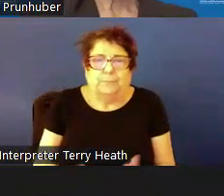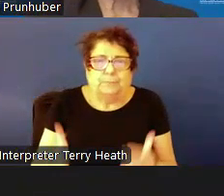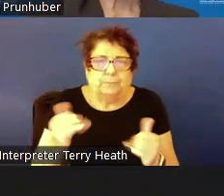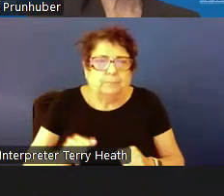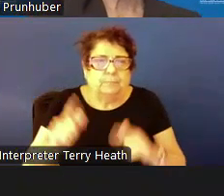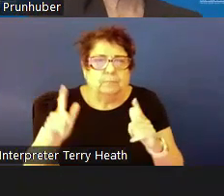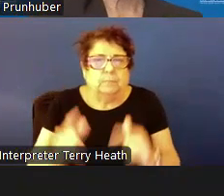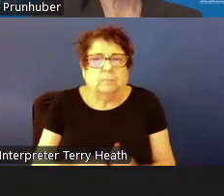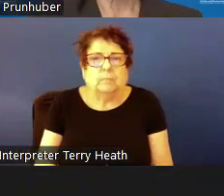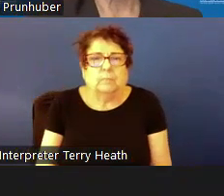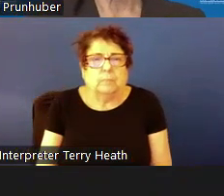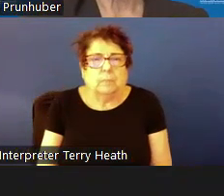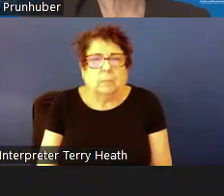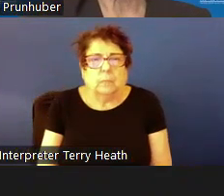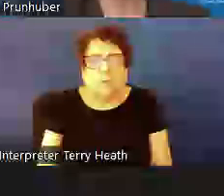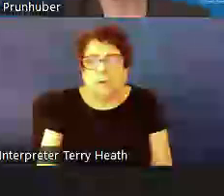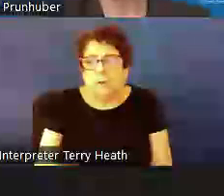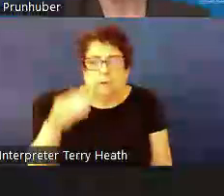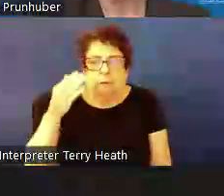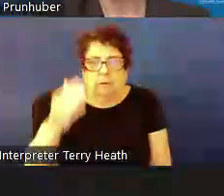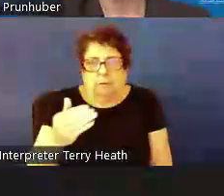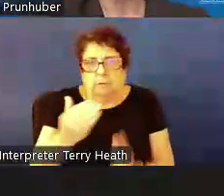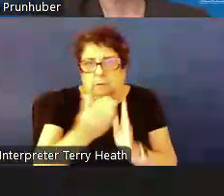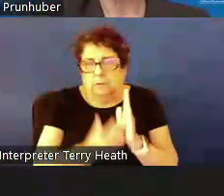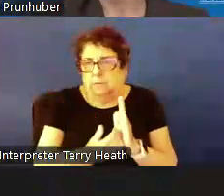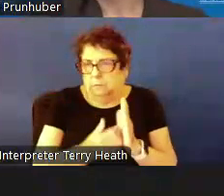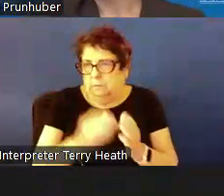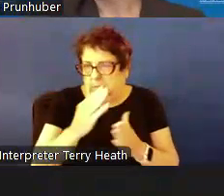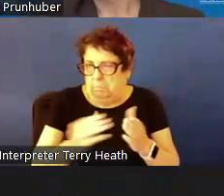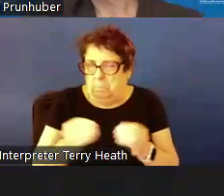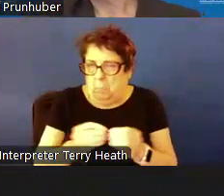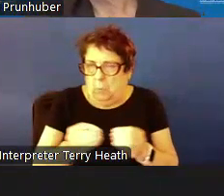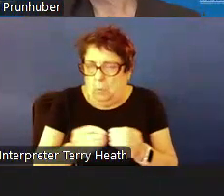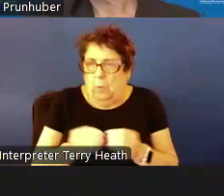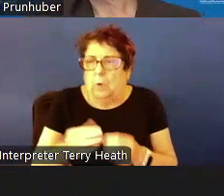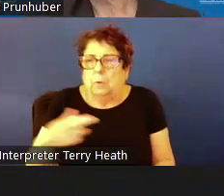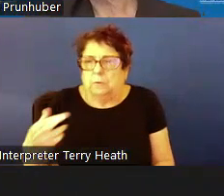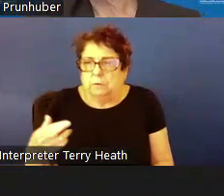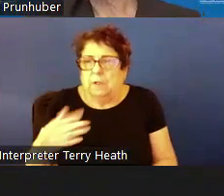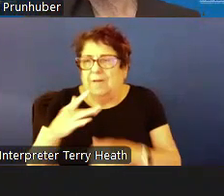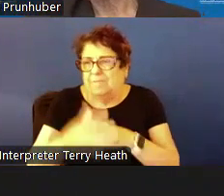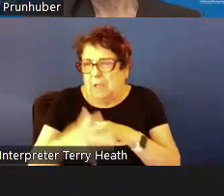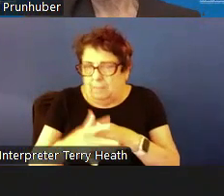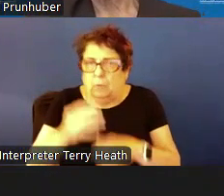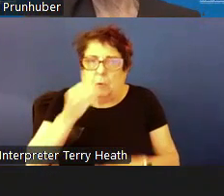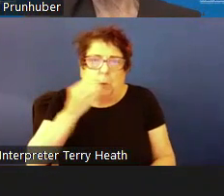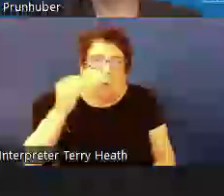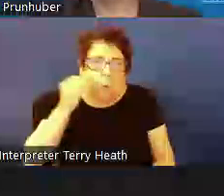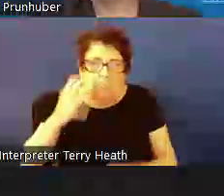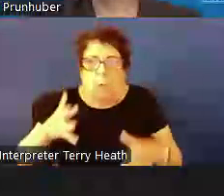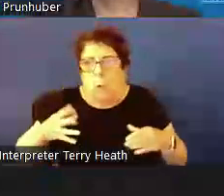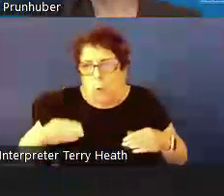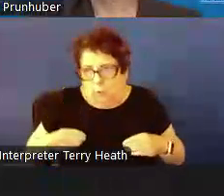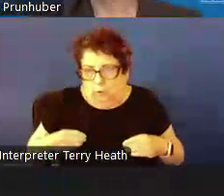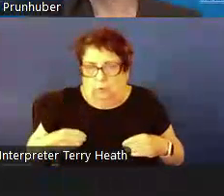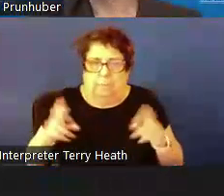So this is a list of some more resources that are available on home ownership issues, and I